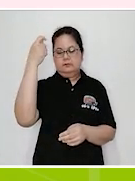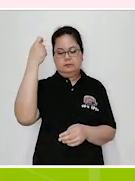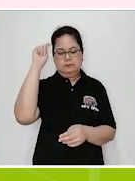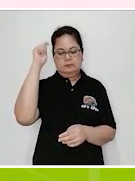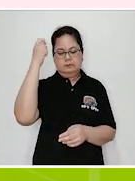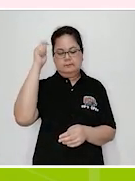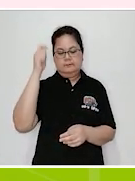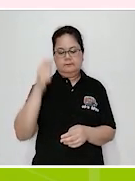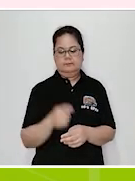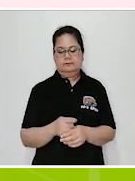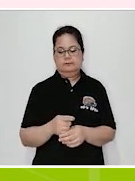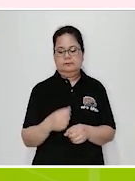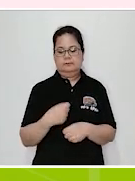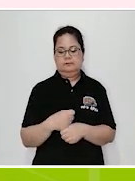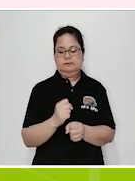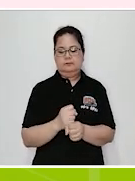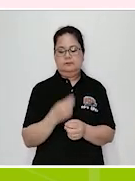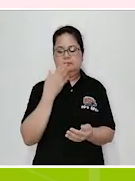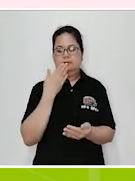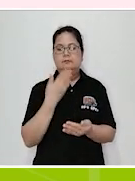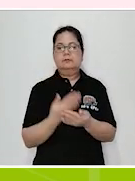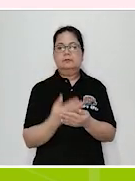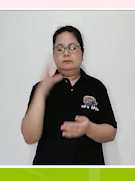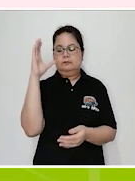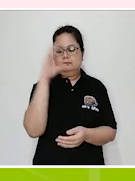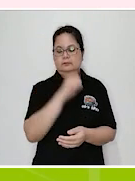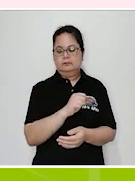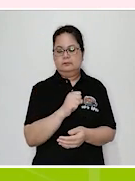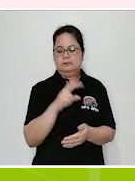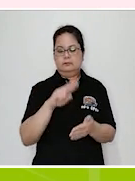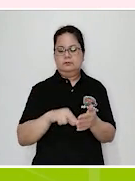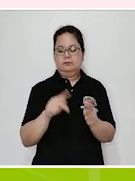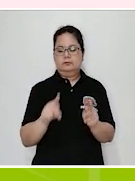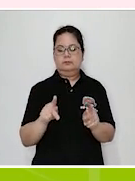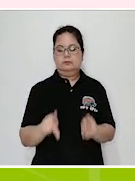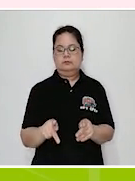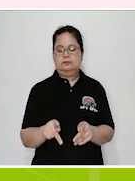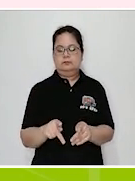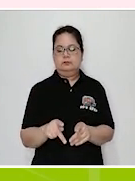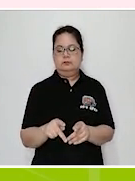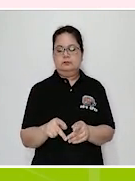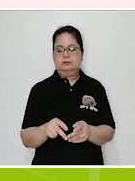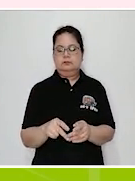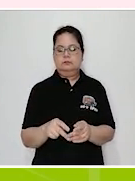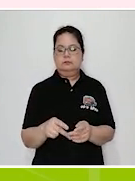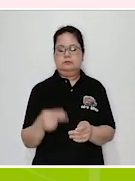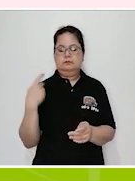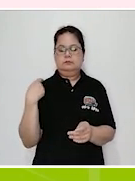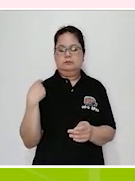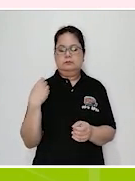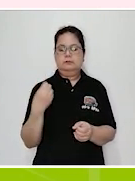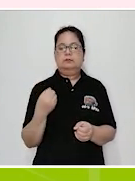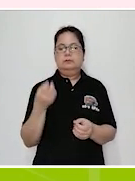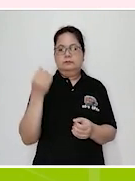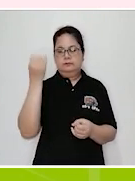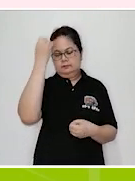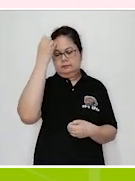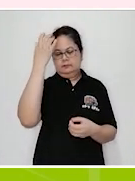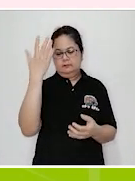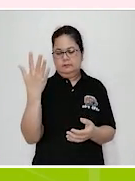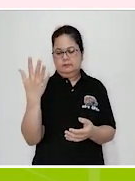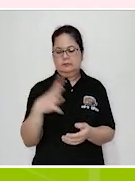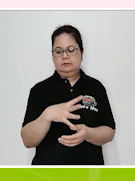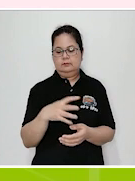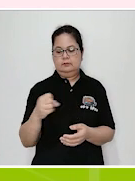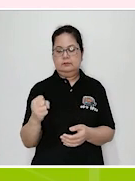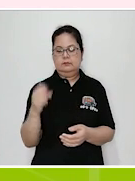thinking. To make a good prediction, readers must consider available information and make